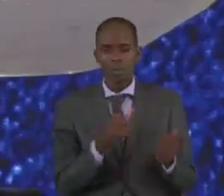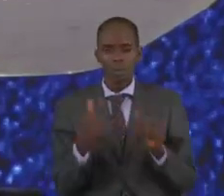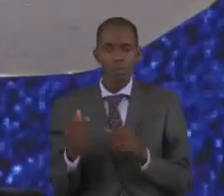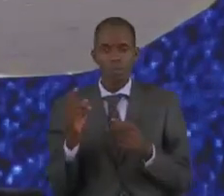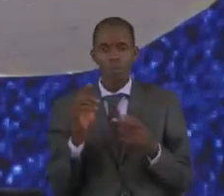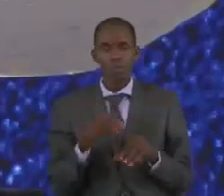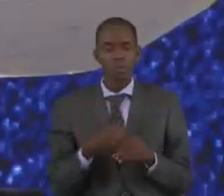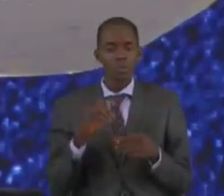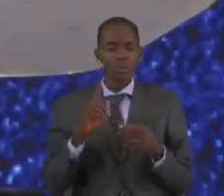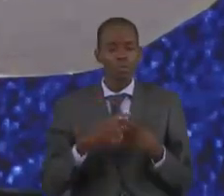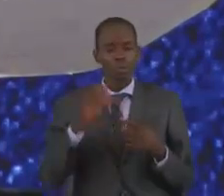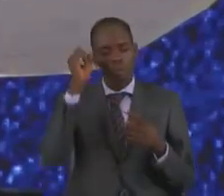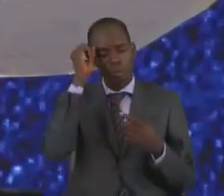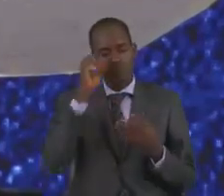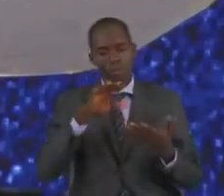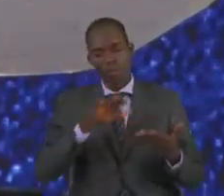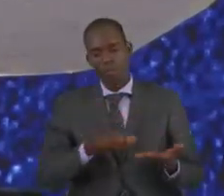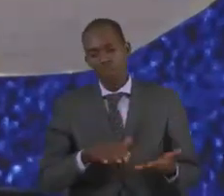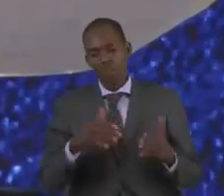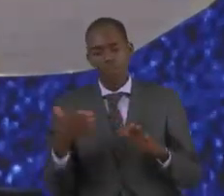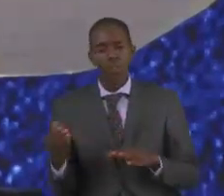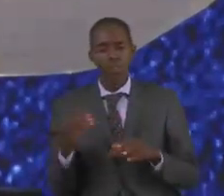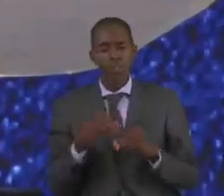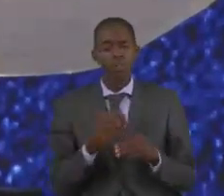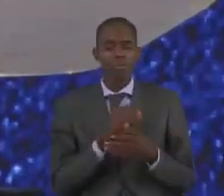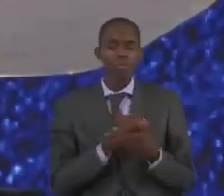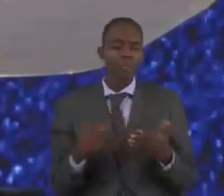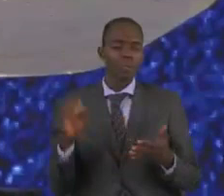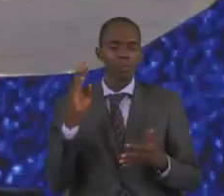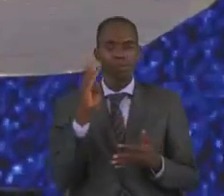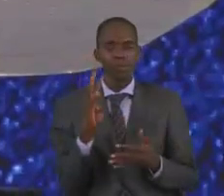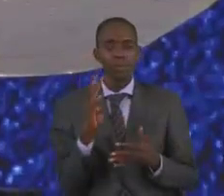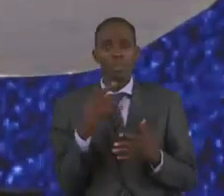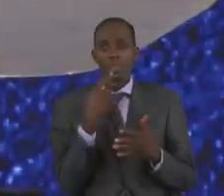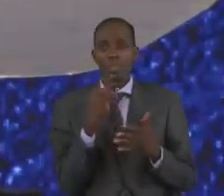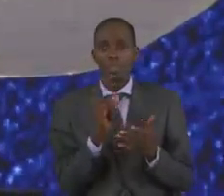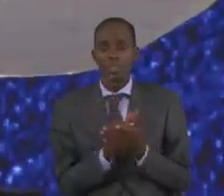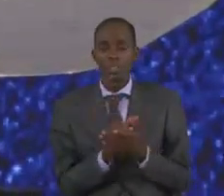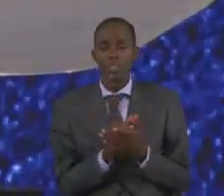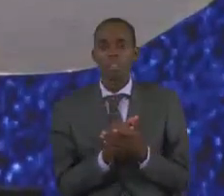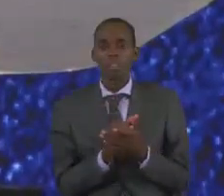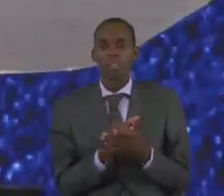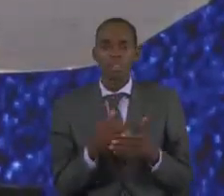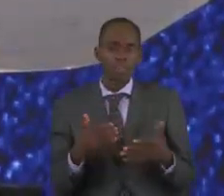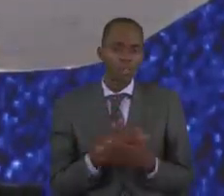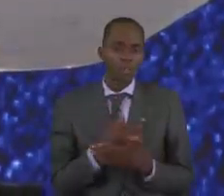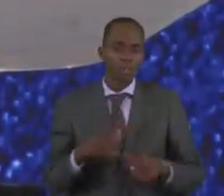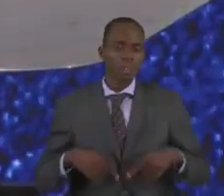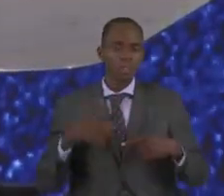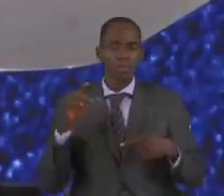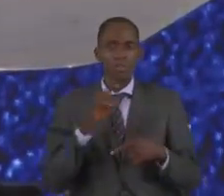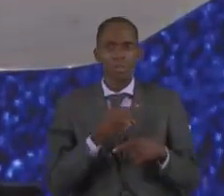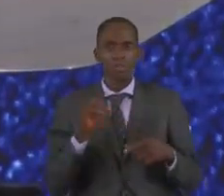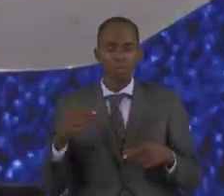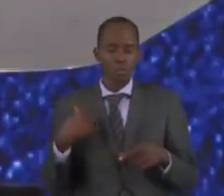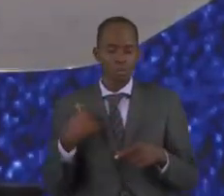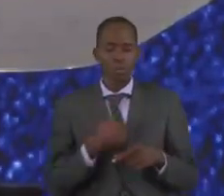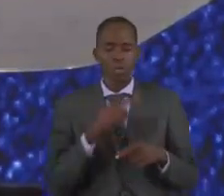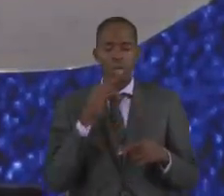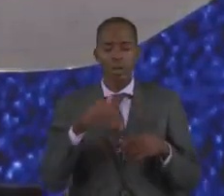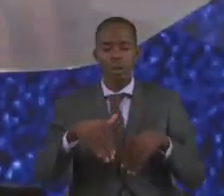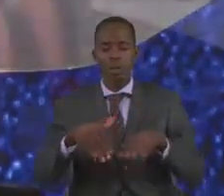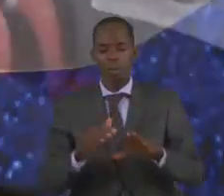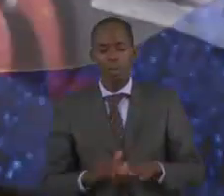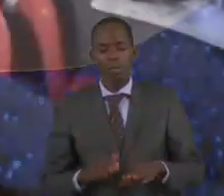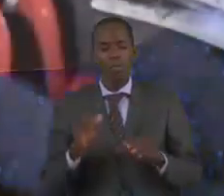his death. Verse 4 then tells us of the new life. It says, therefore, we're buried with him